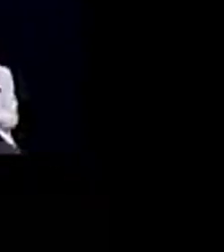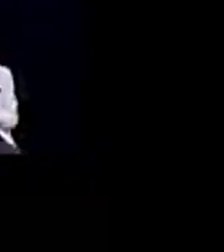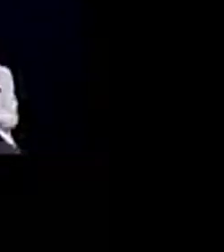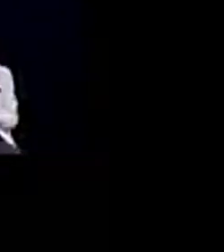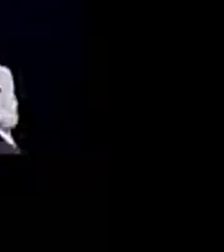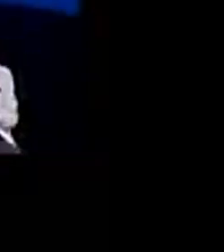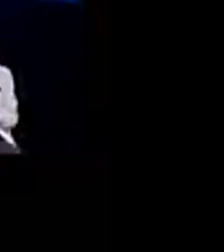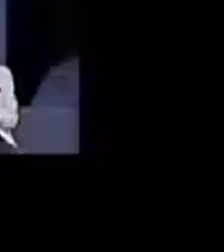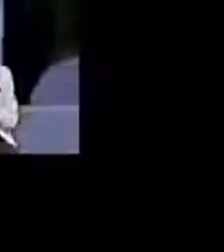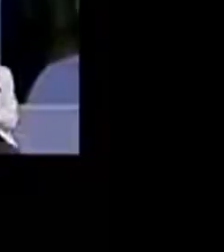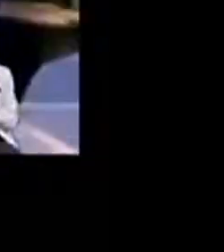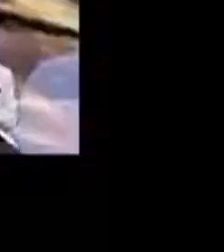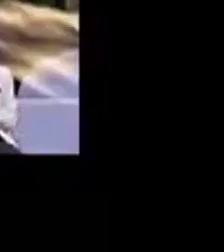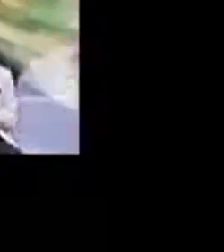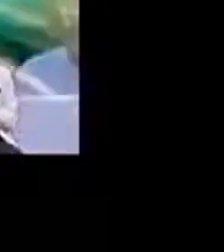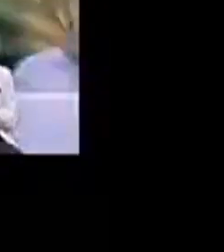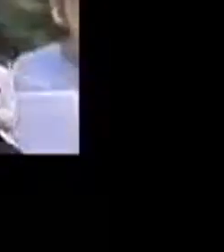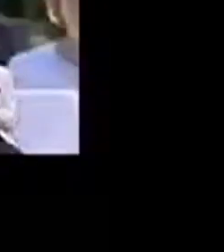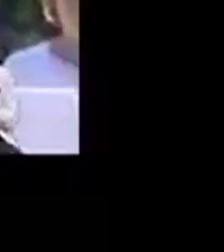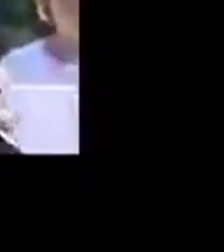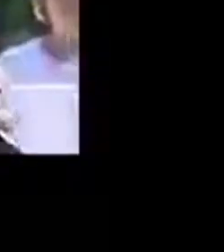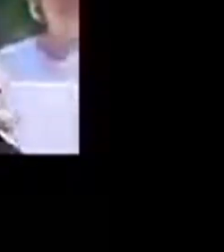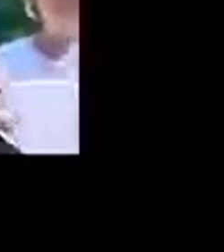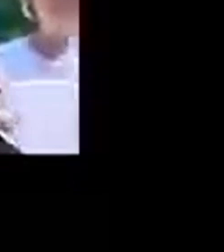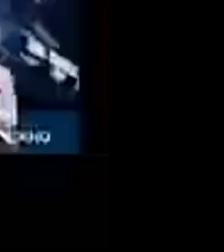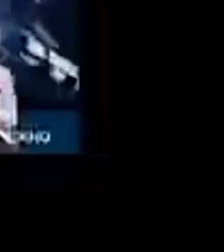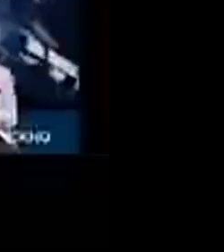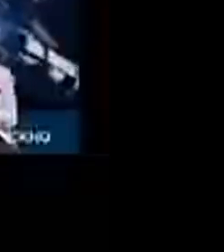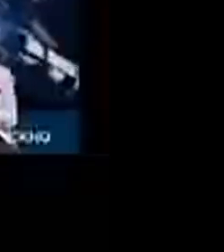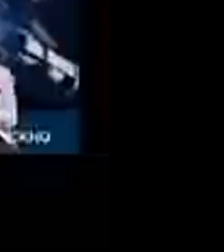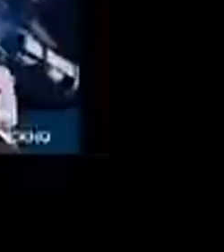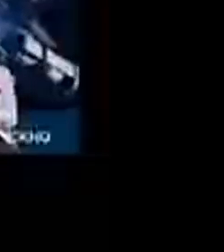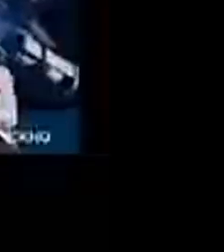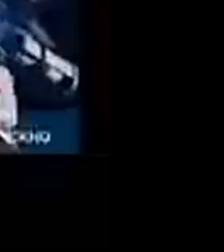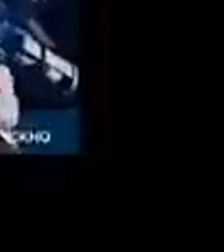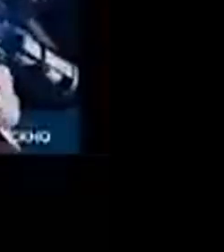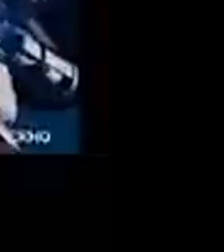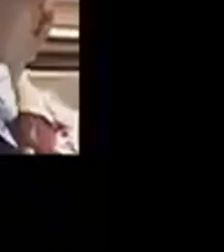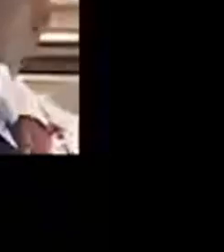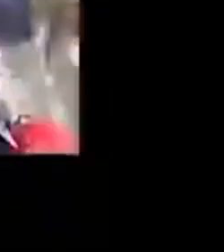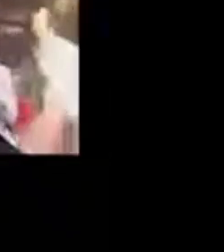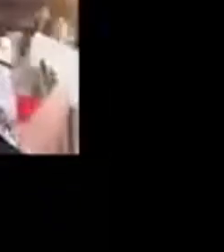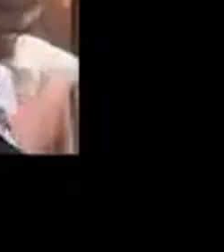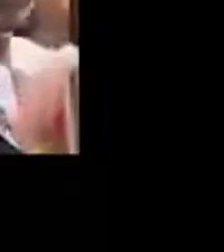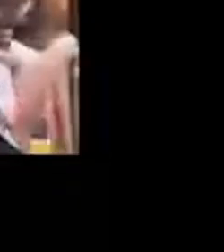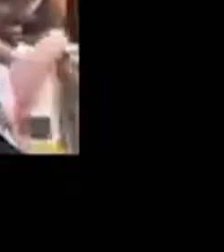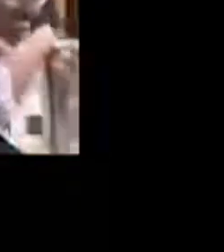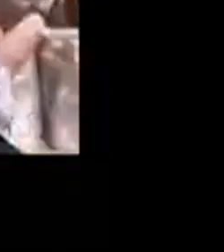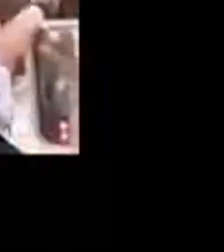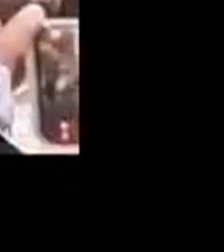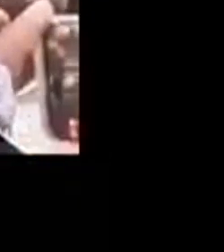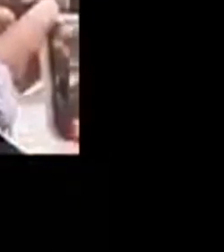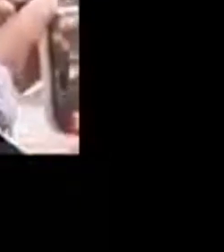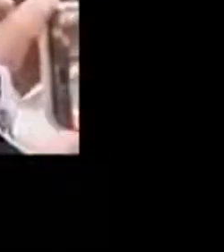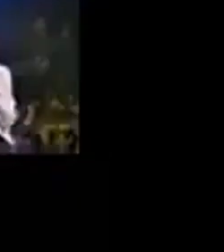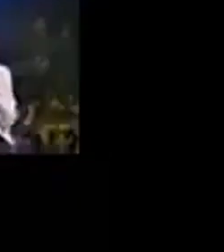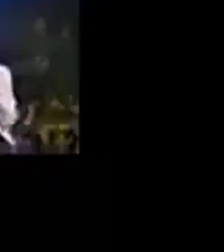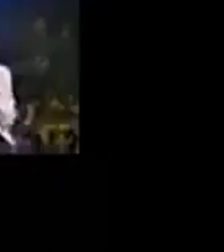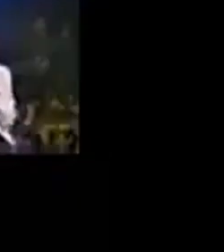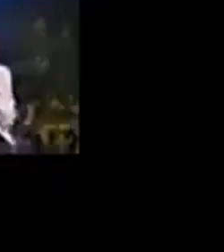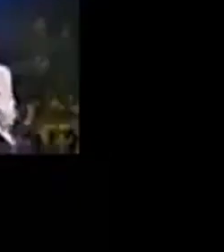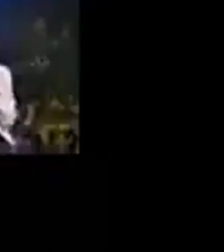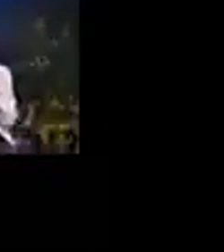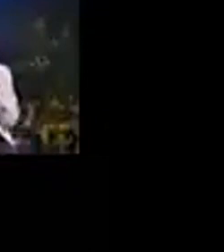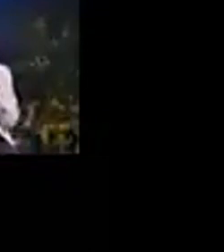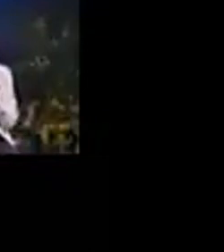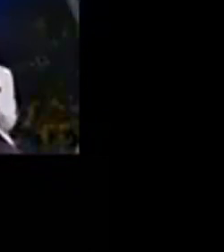you serve him. Hear some people say, Pastor, you know what? I cannot serve the Lord now.